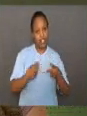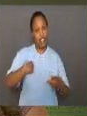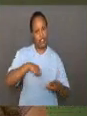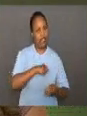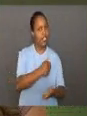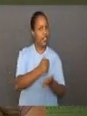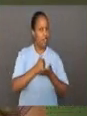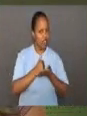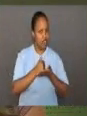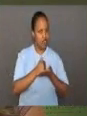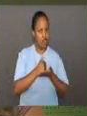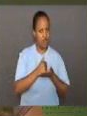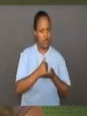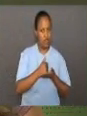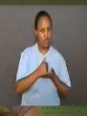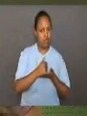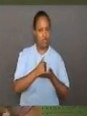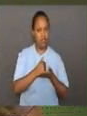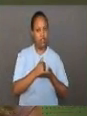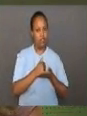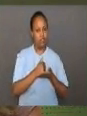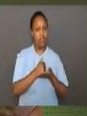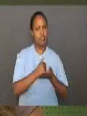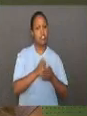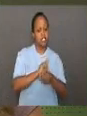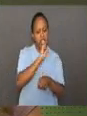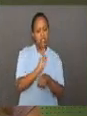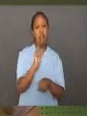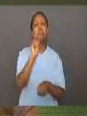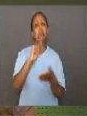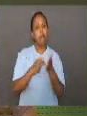to understand what it means to be a citizen.